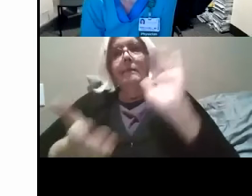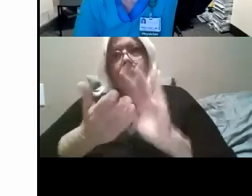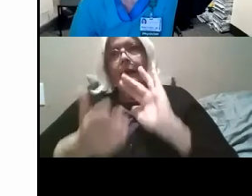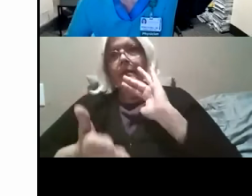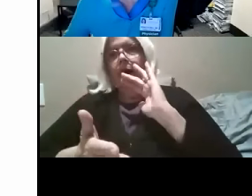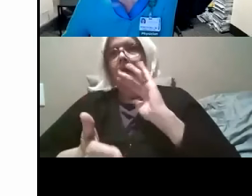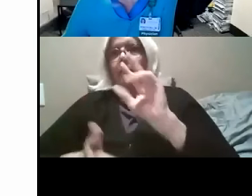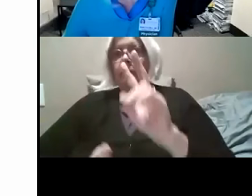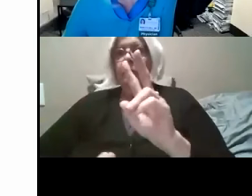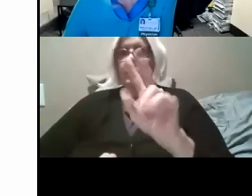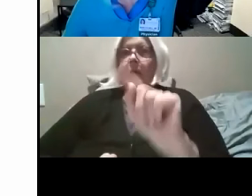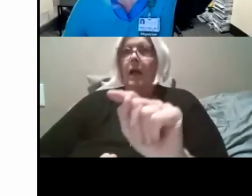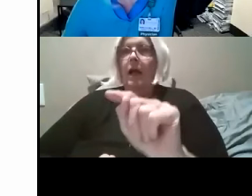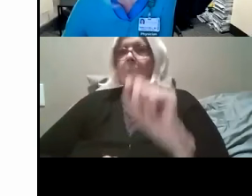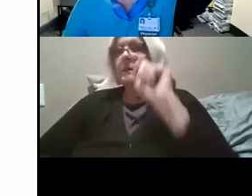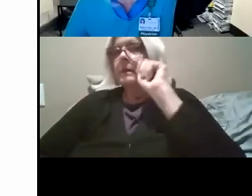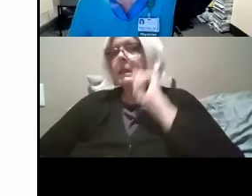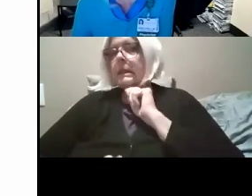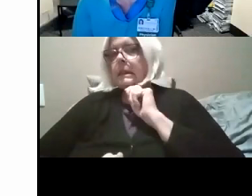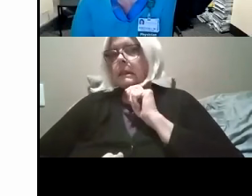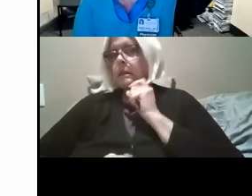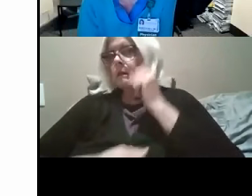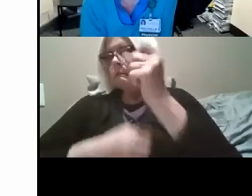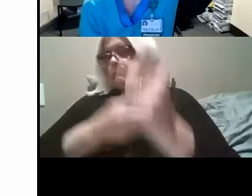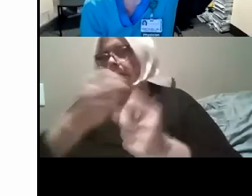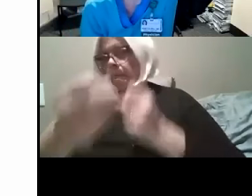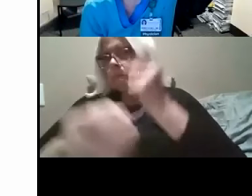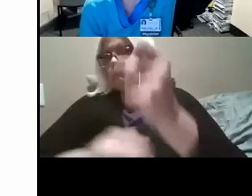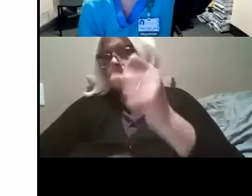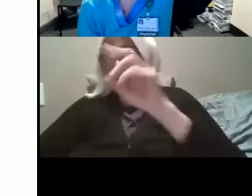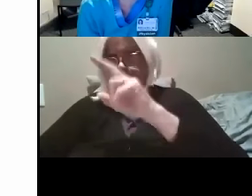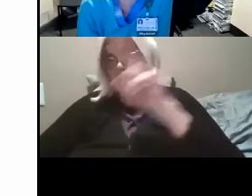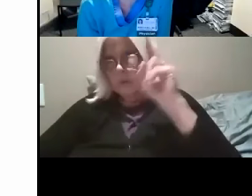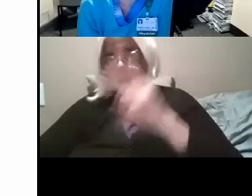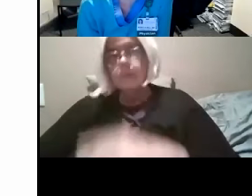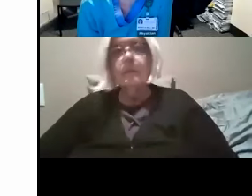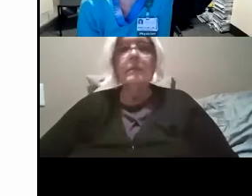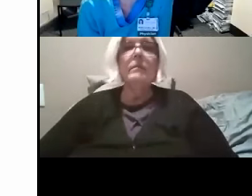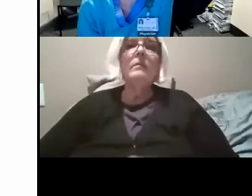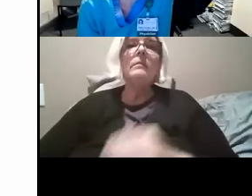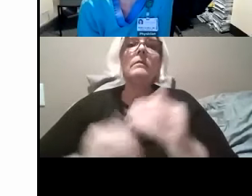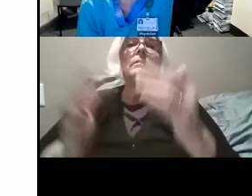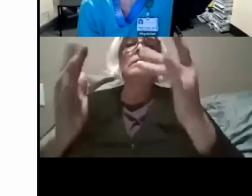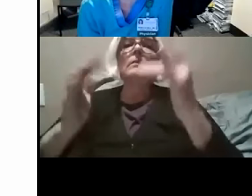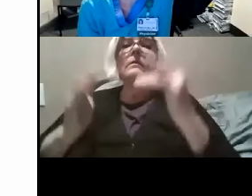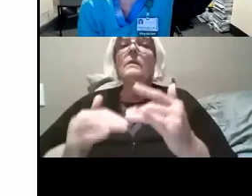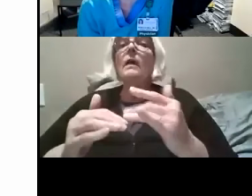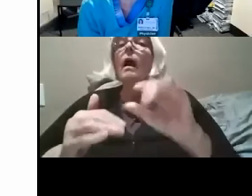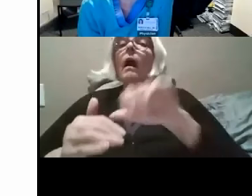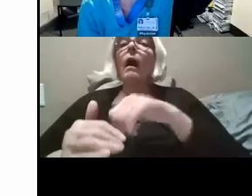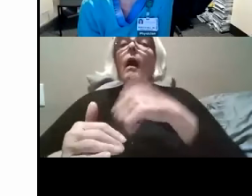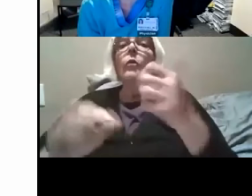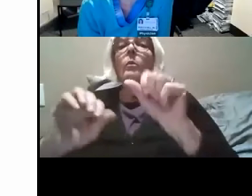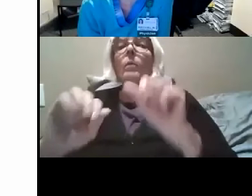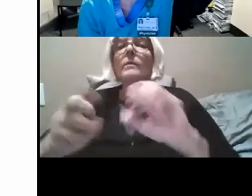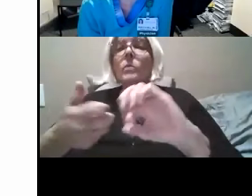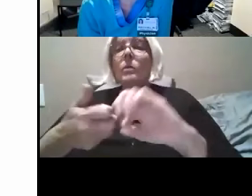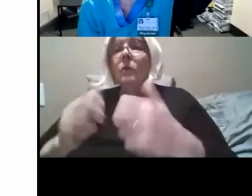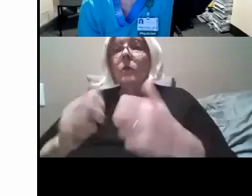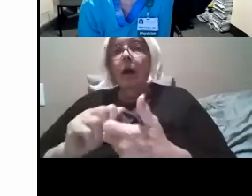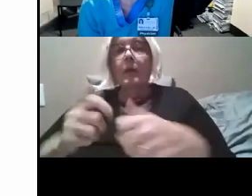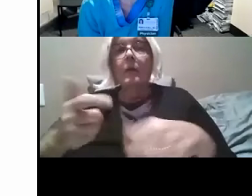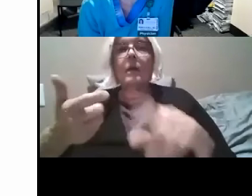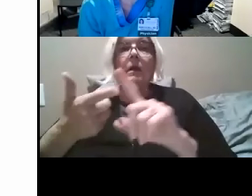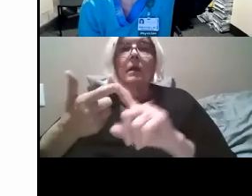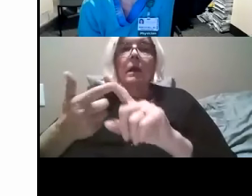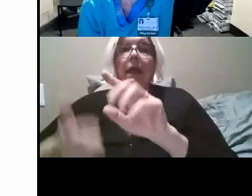The other thing that we can see with COVID is something called multi-system inflammatory syndrome in children, or